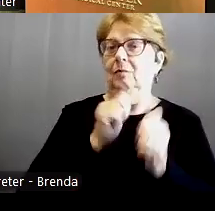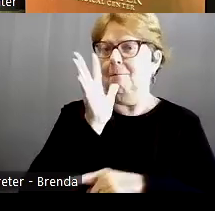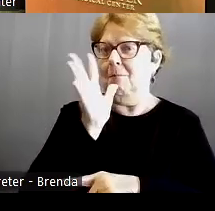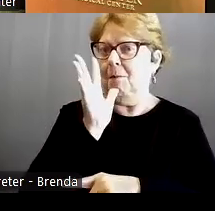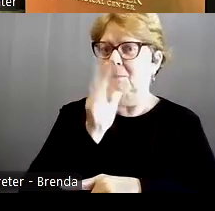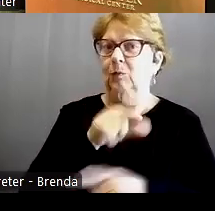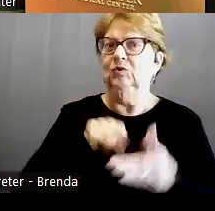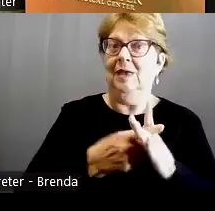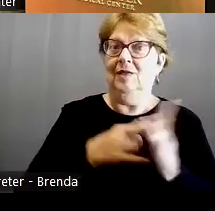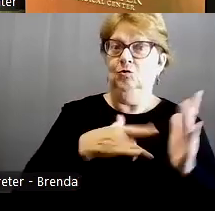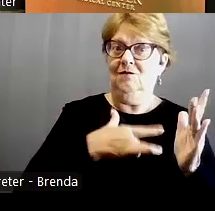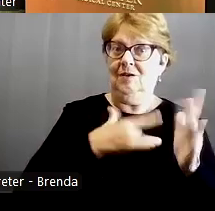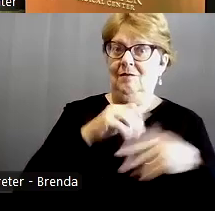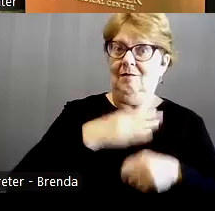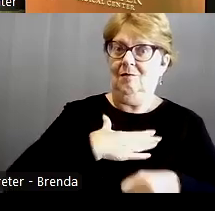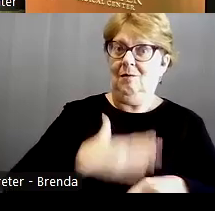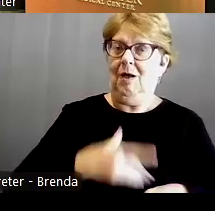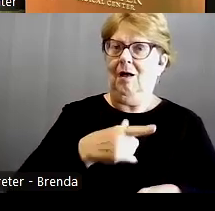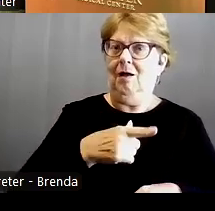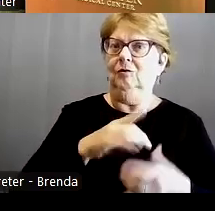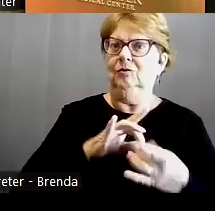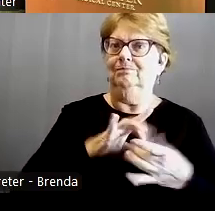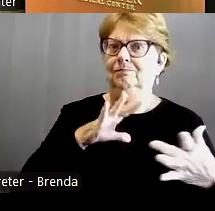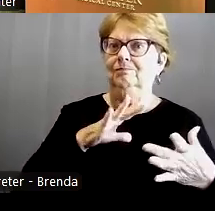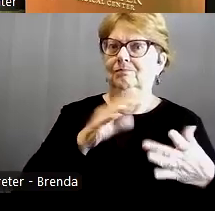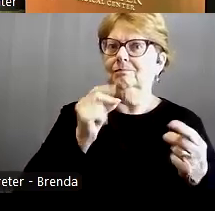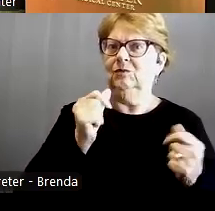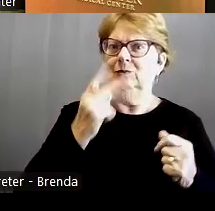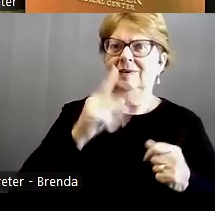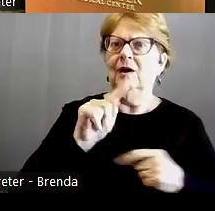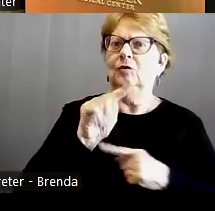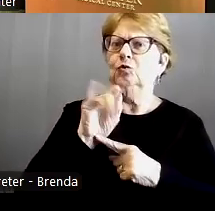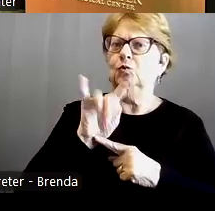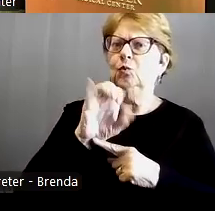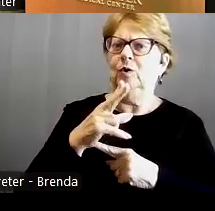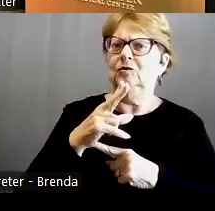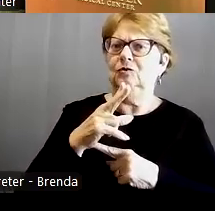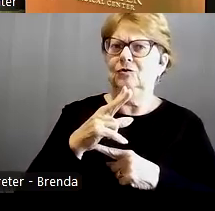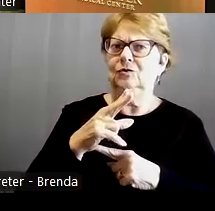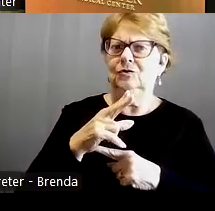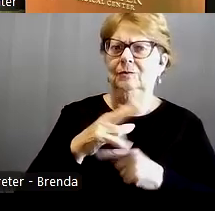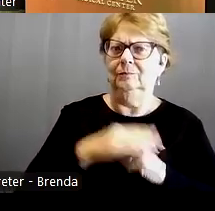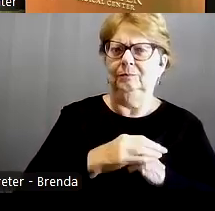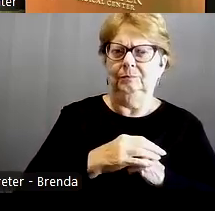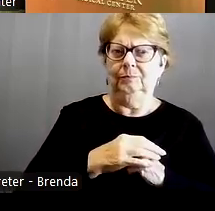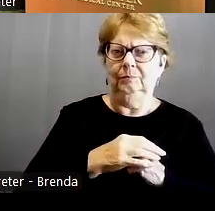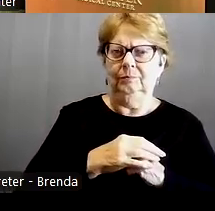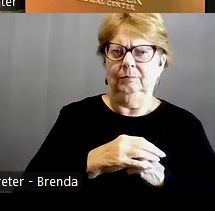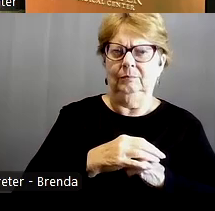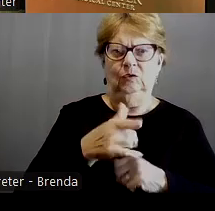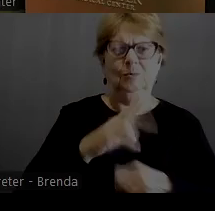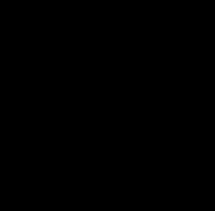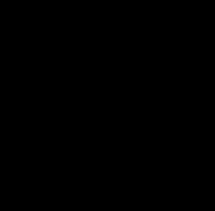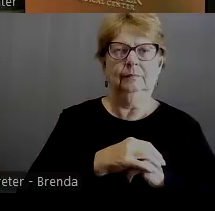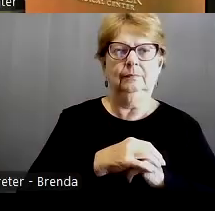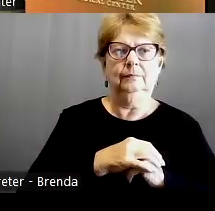to feel it in her body, she dissociates briefly, and you'll notice a slight twitch. And she has become quite upset because she hadn't had any of these for a while.